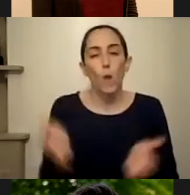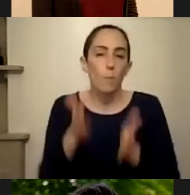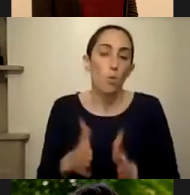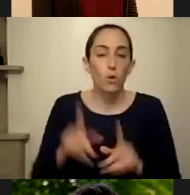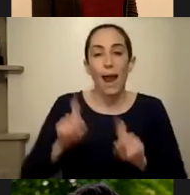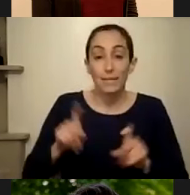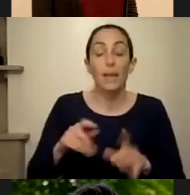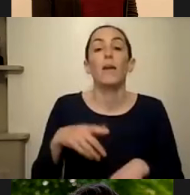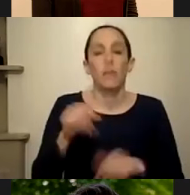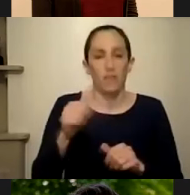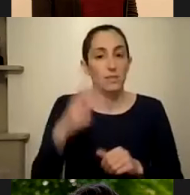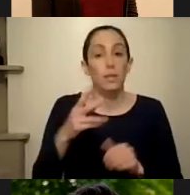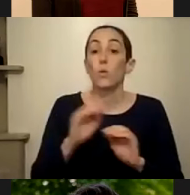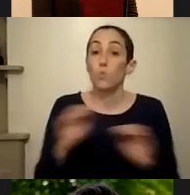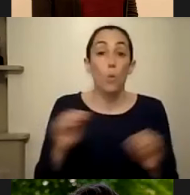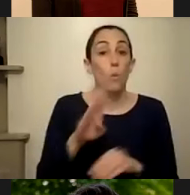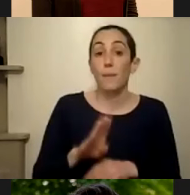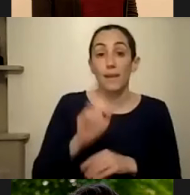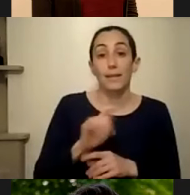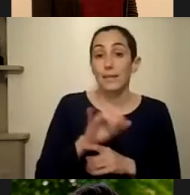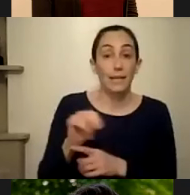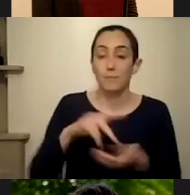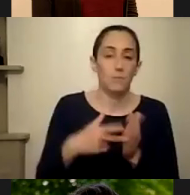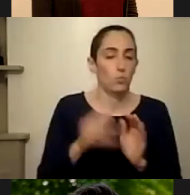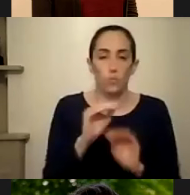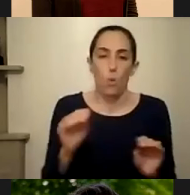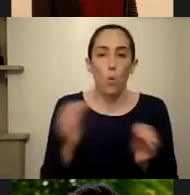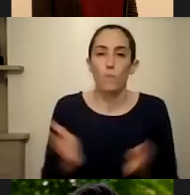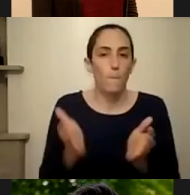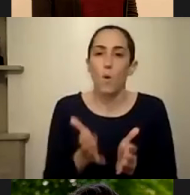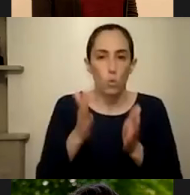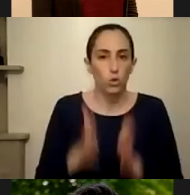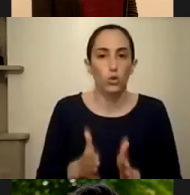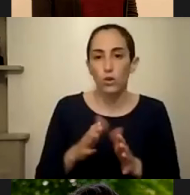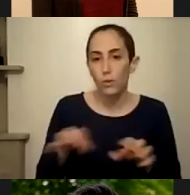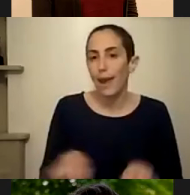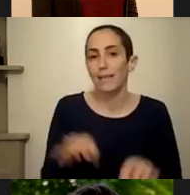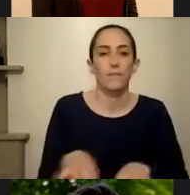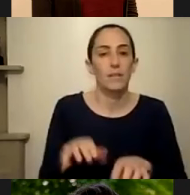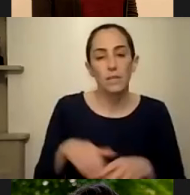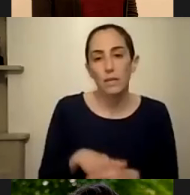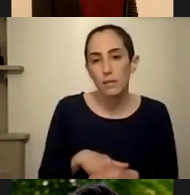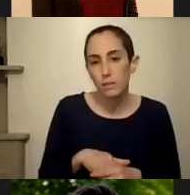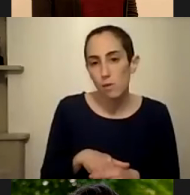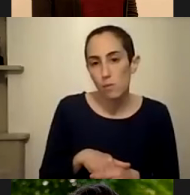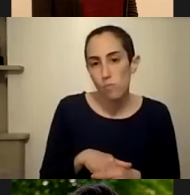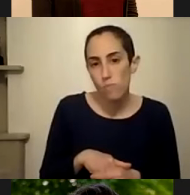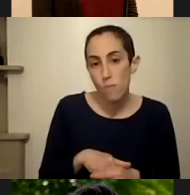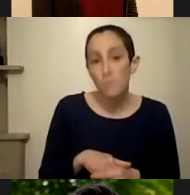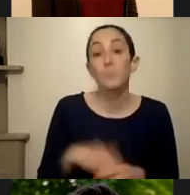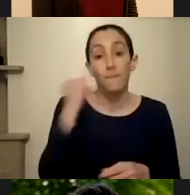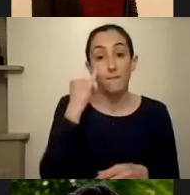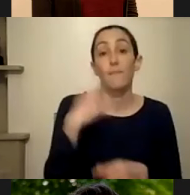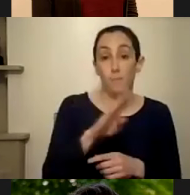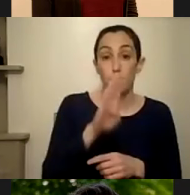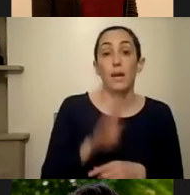catenin, there's no promoter activity. So with the beta catenin, LIN28 reporter is being activated. However, if we